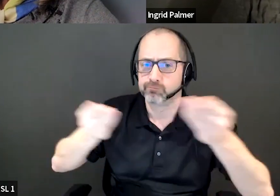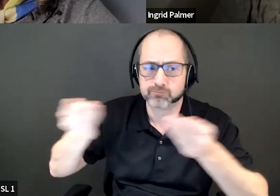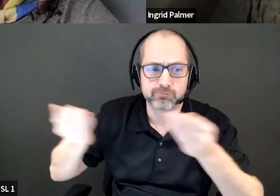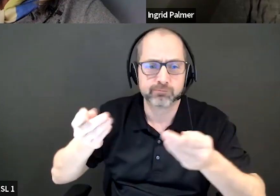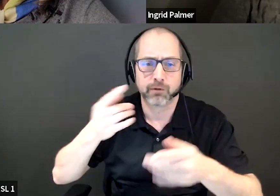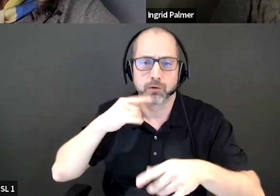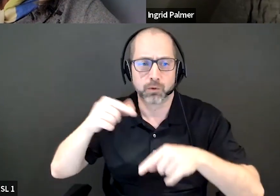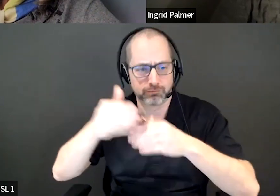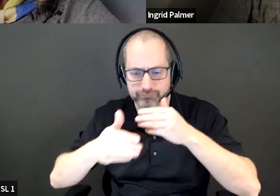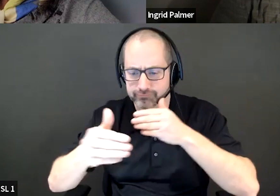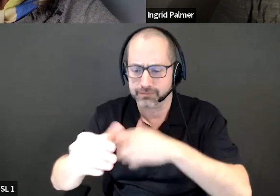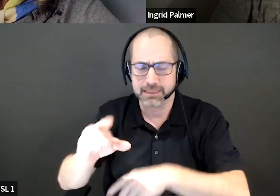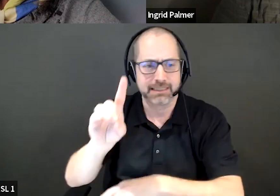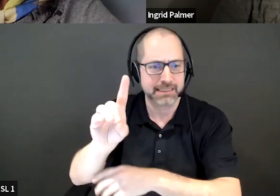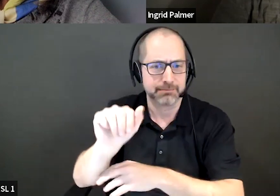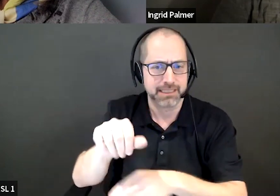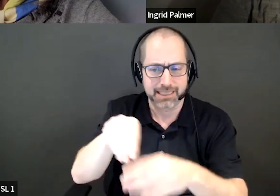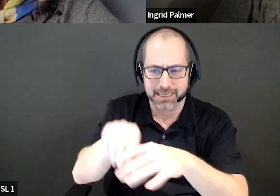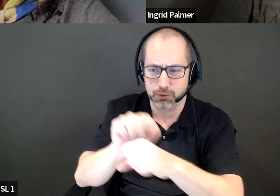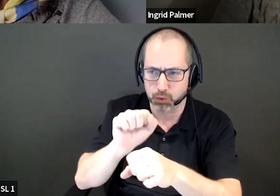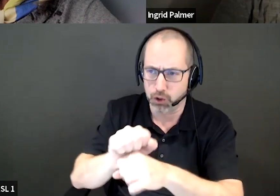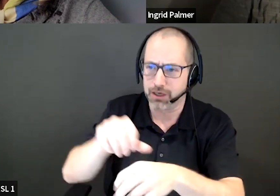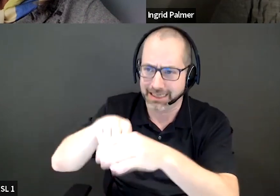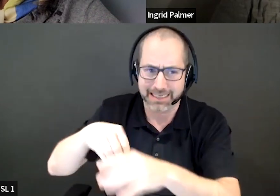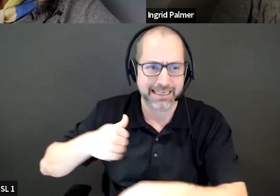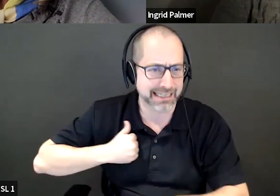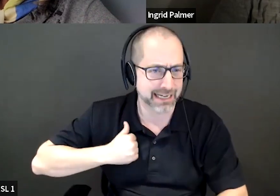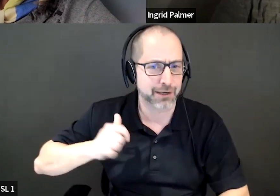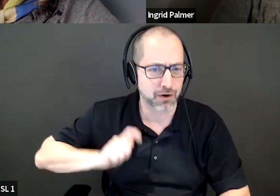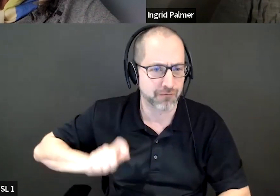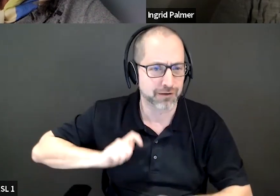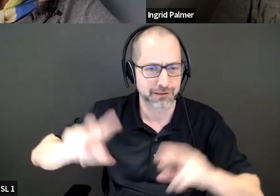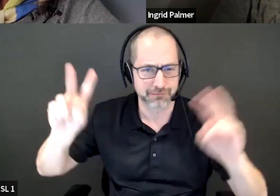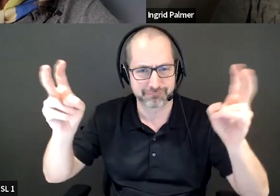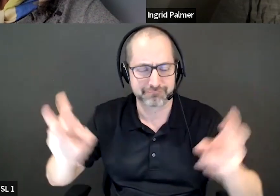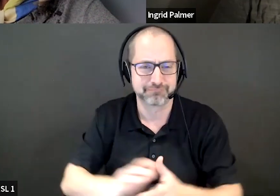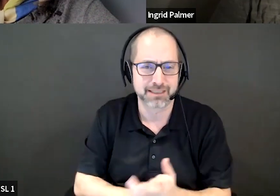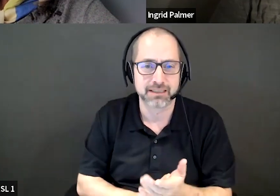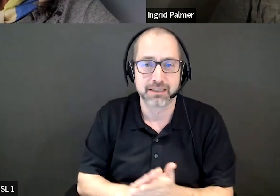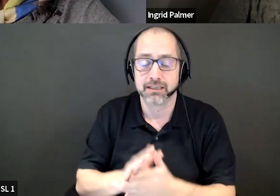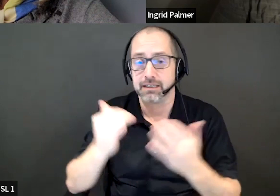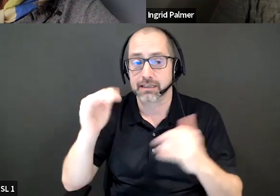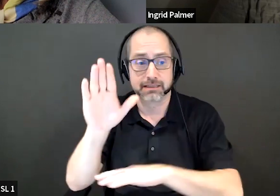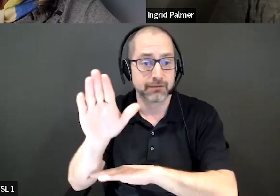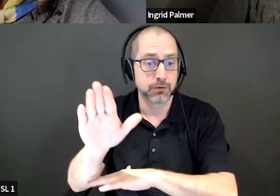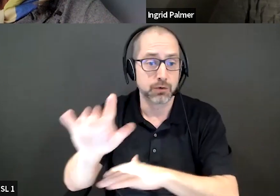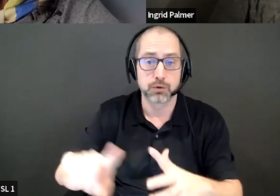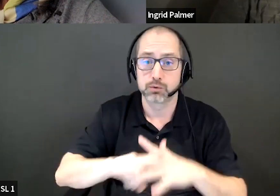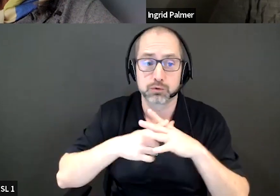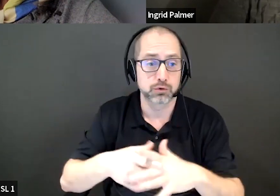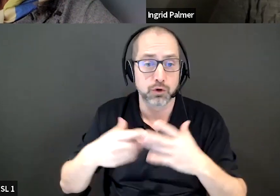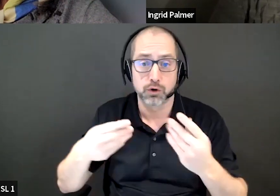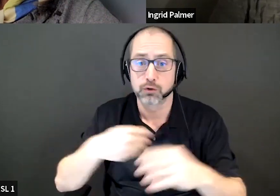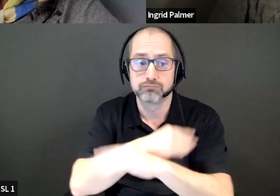Disability in Work in Canada conference. This afternoon, we're going to start our gathering with a